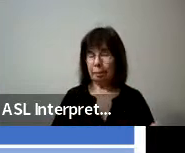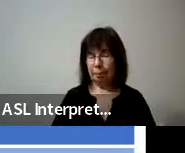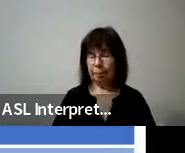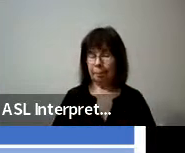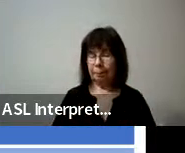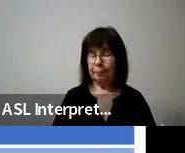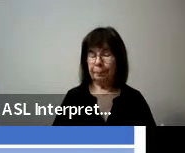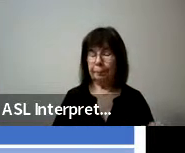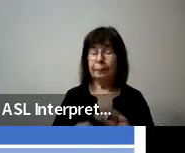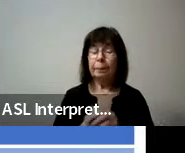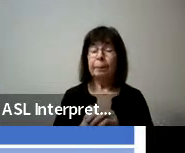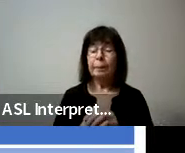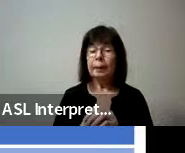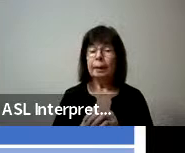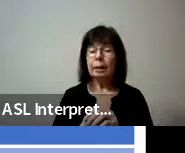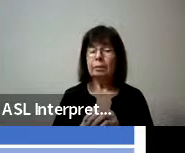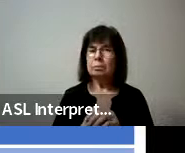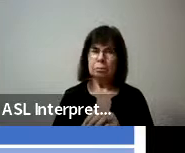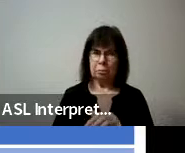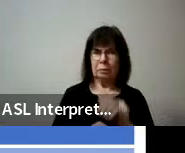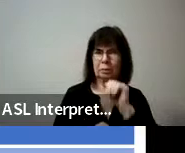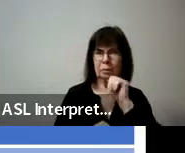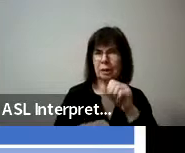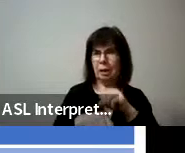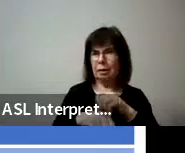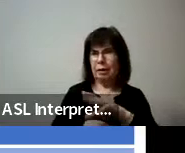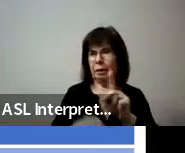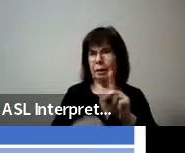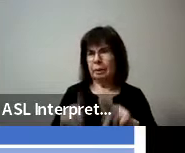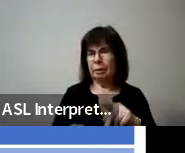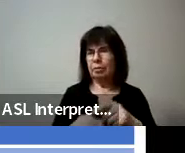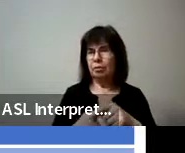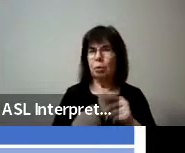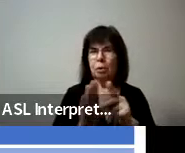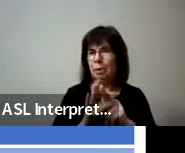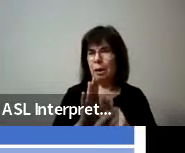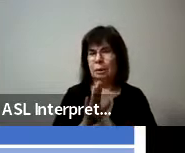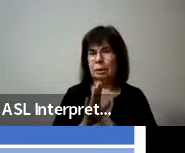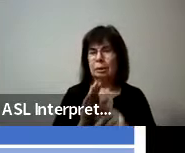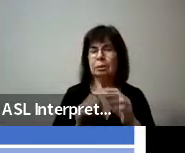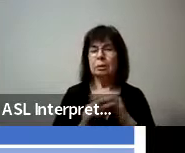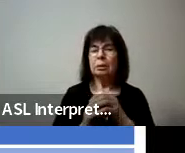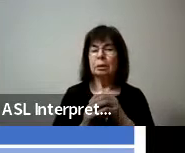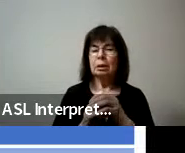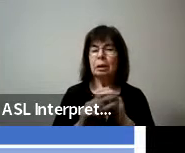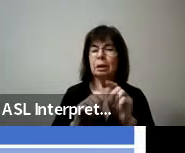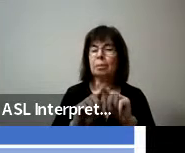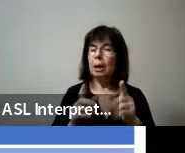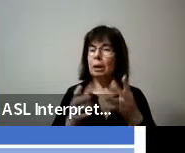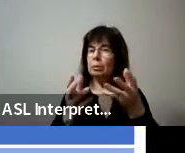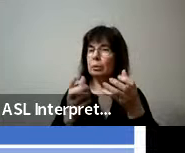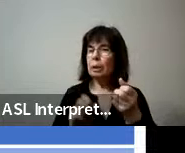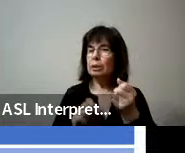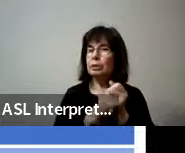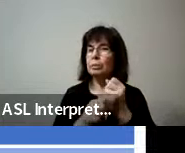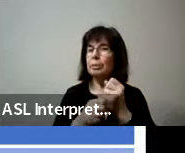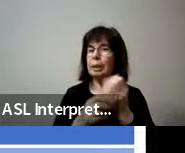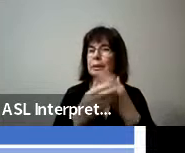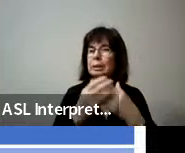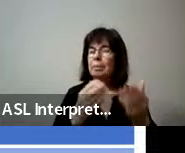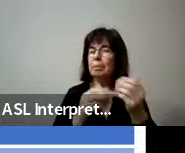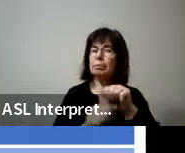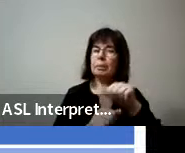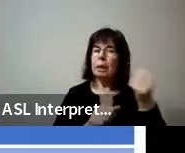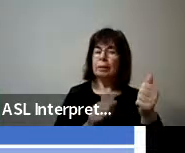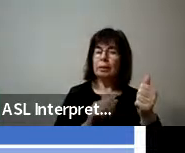That shouldn't have a huge effect on people in terms of policy, but we are going to make some additional changes at the same time. So we